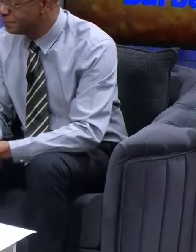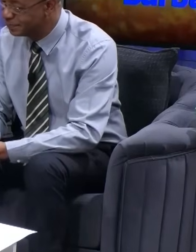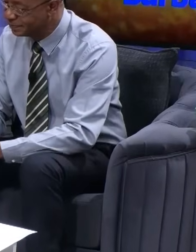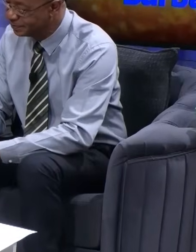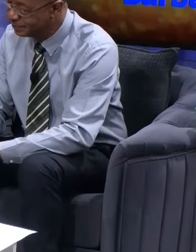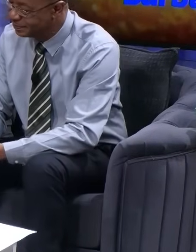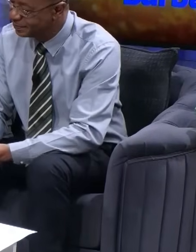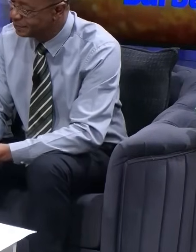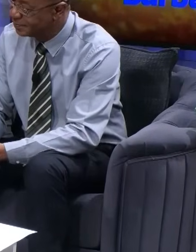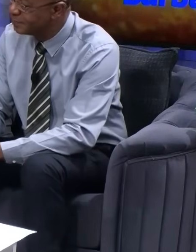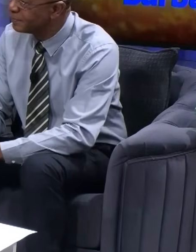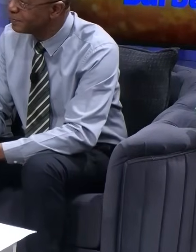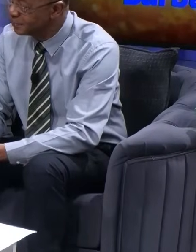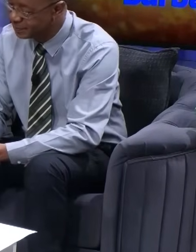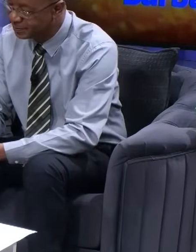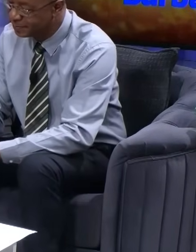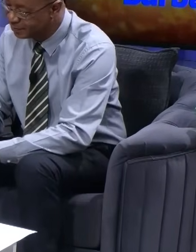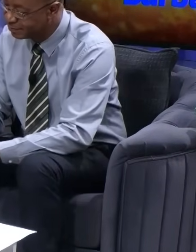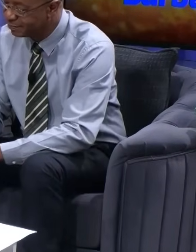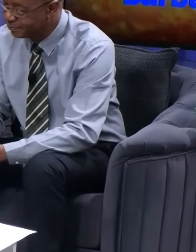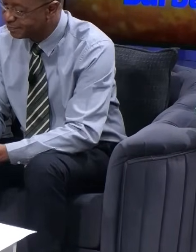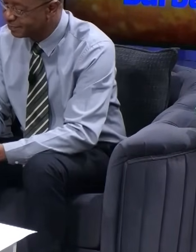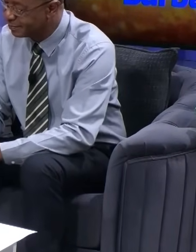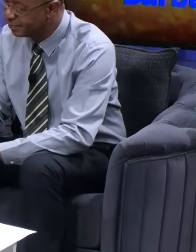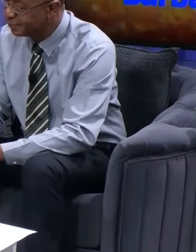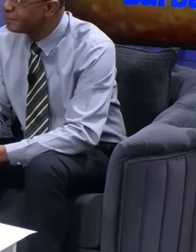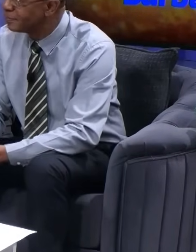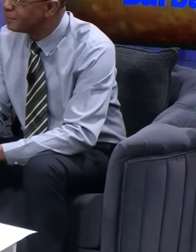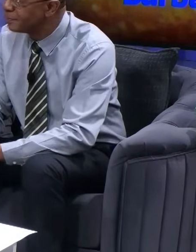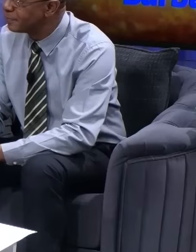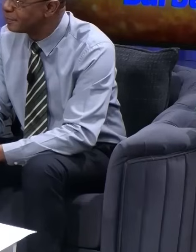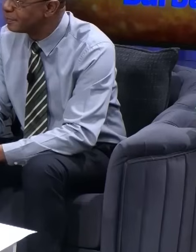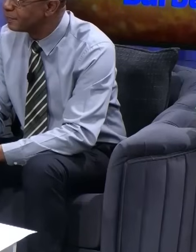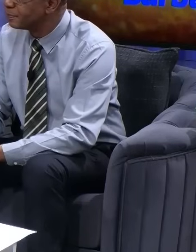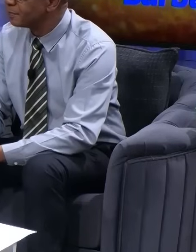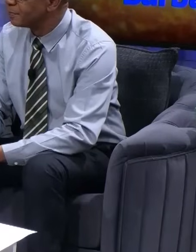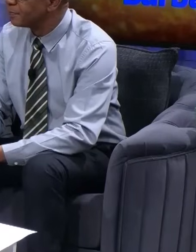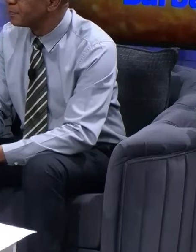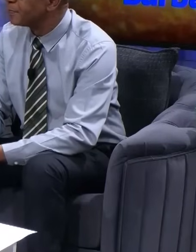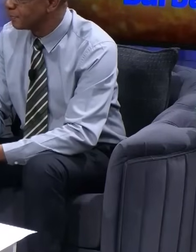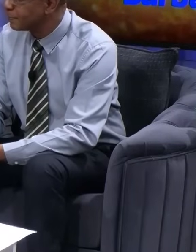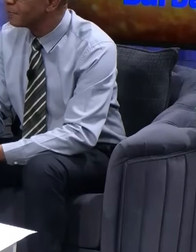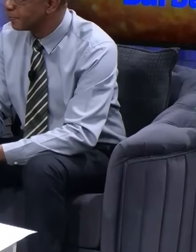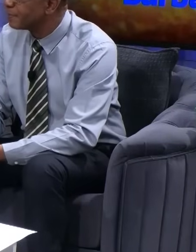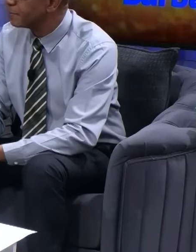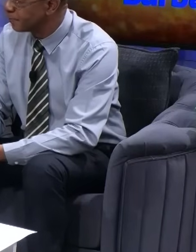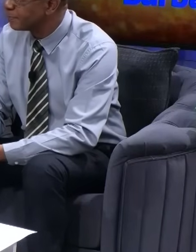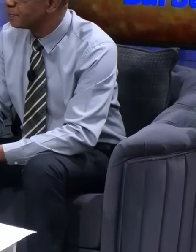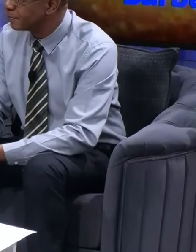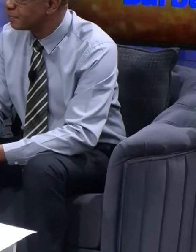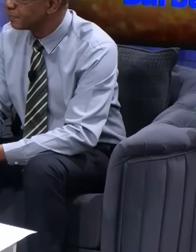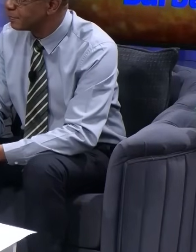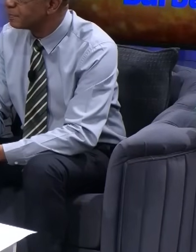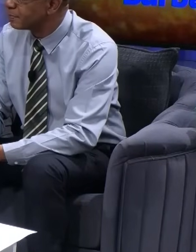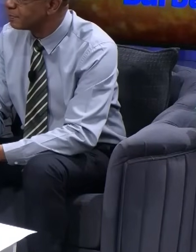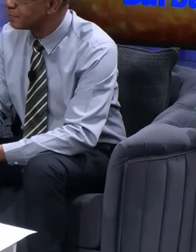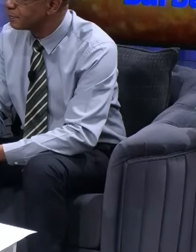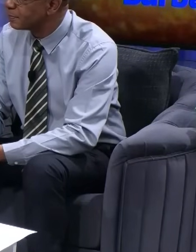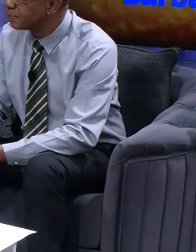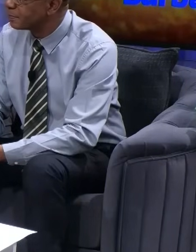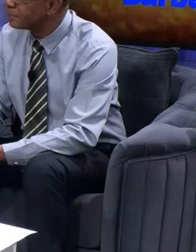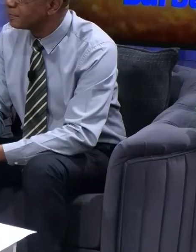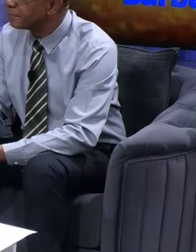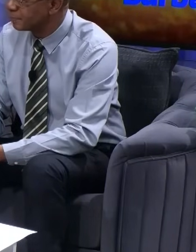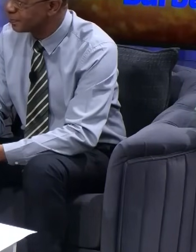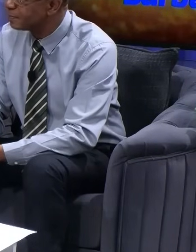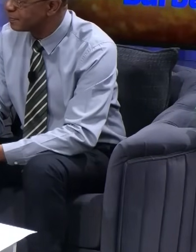so we have to continue performing well and just have a balance. You know, you don't want to think too far ahead as well. So first thing you focus on is